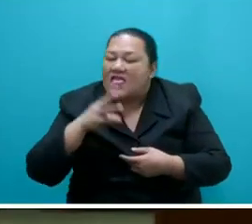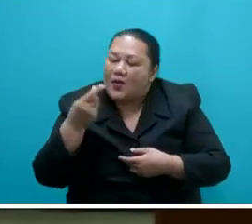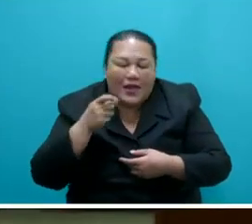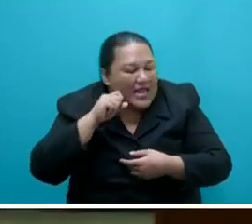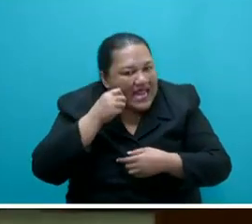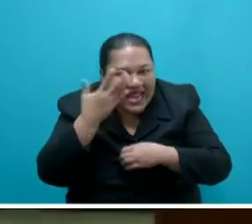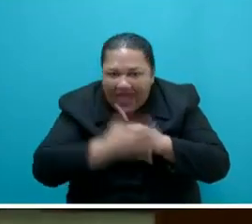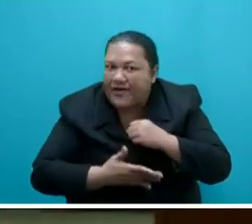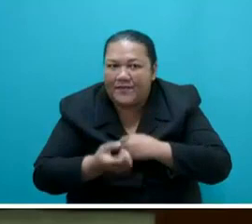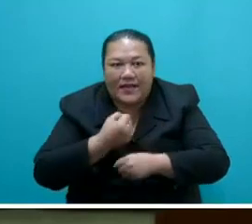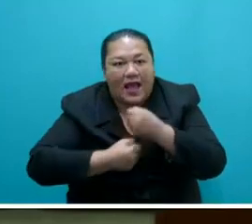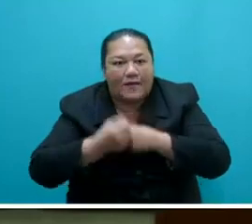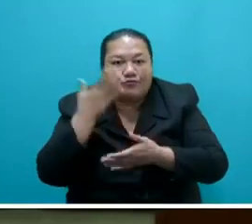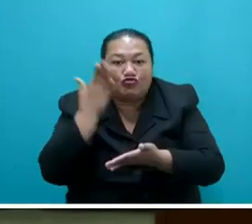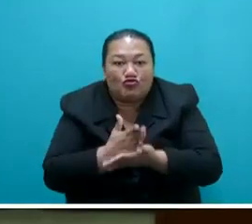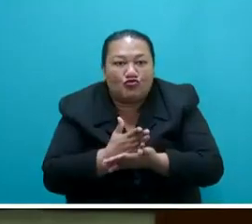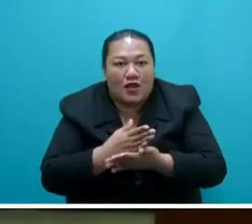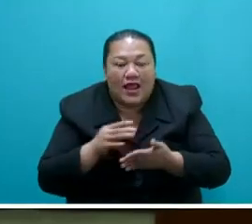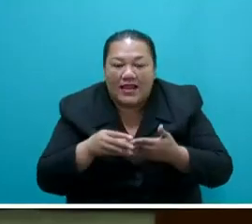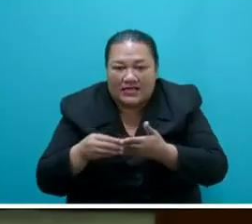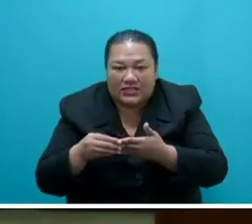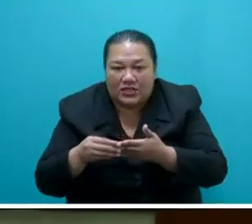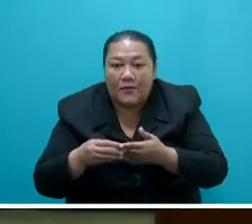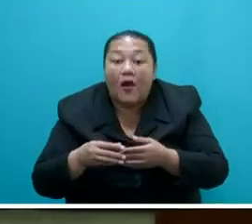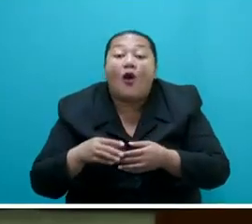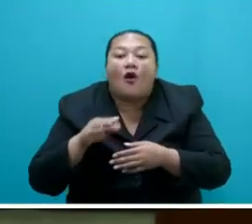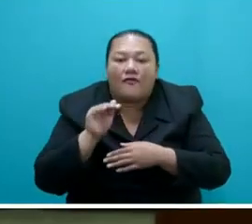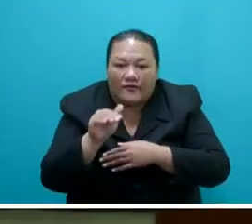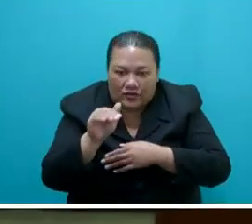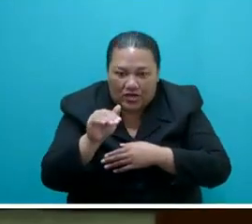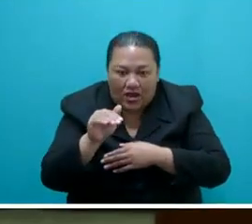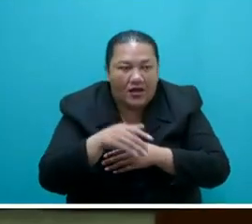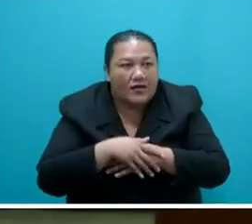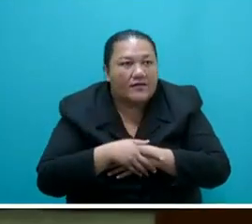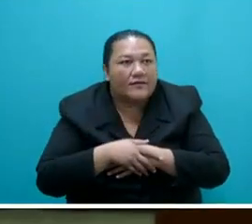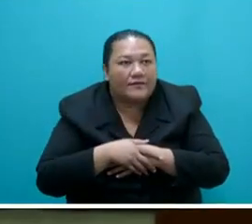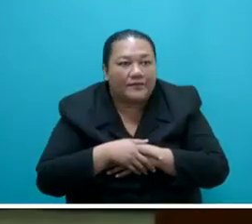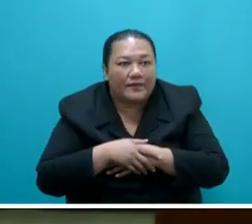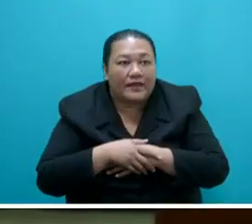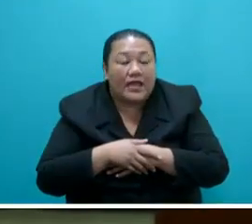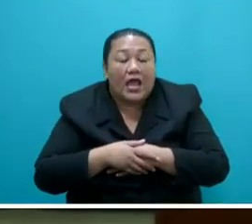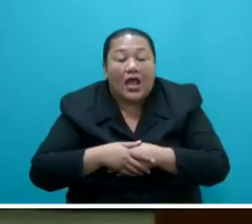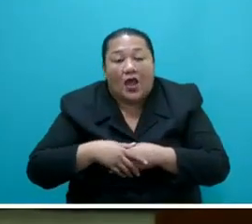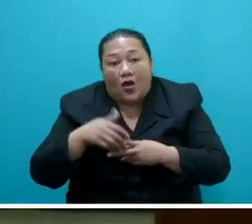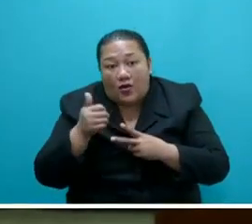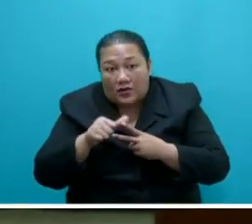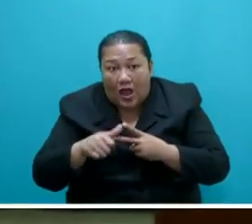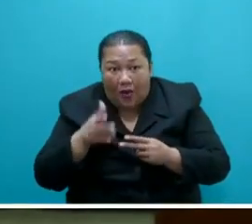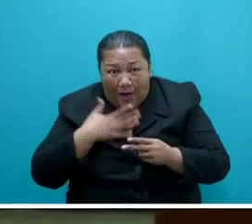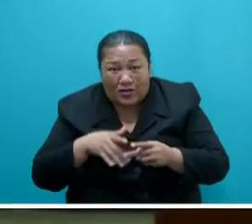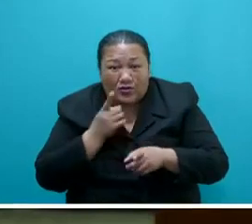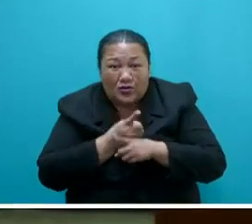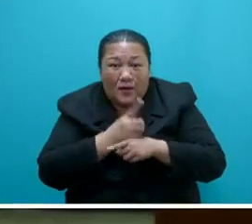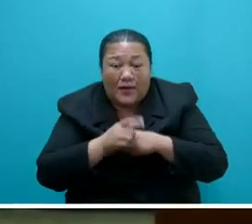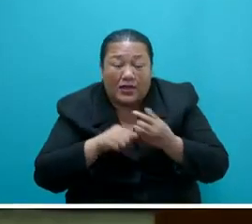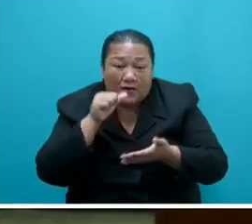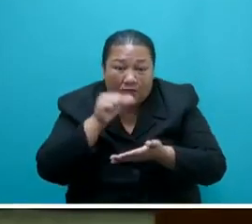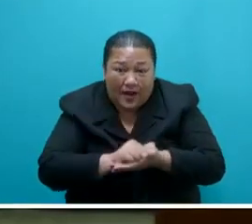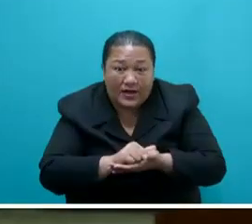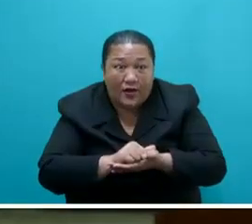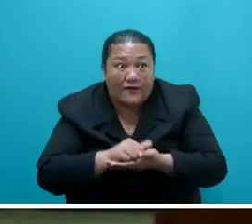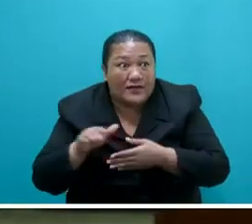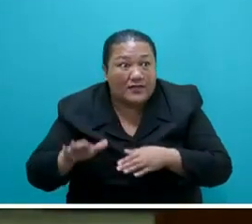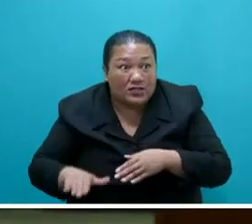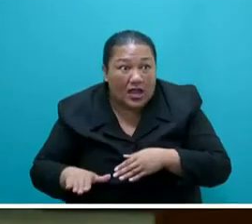Mr. Speaker, this week we celebrated the 30th anniversary of the rights of the child, a landmark moment for